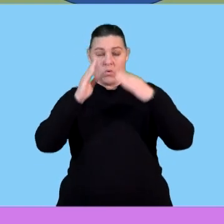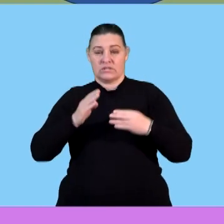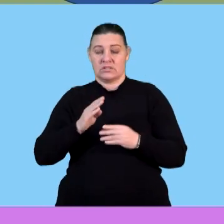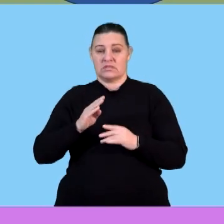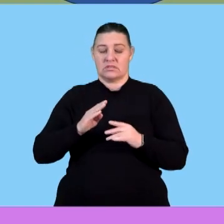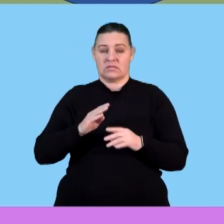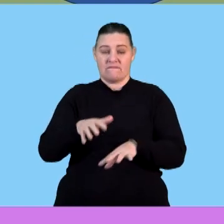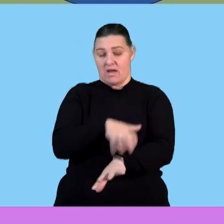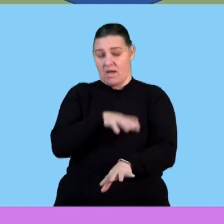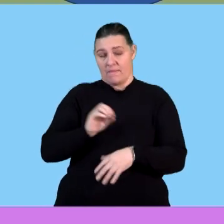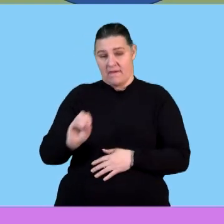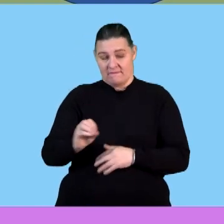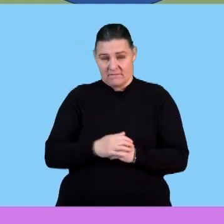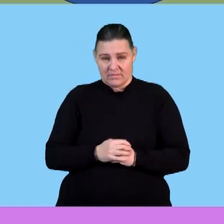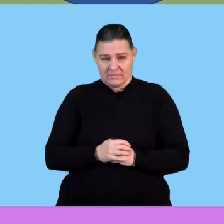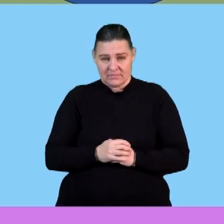the circumference